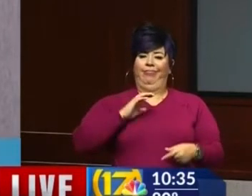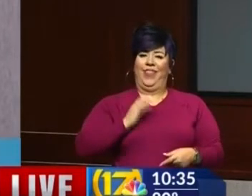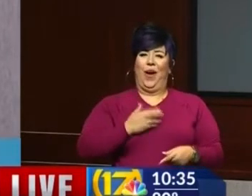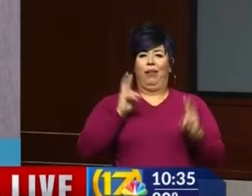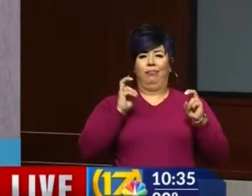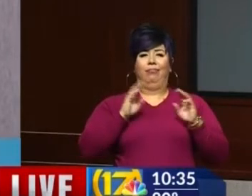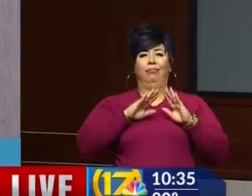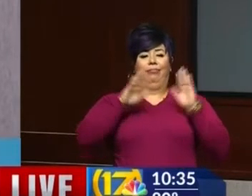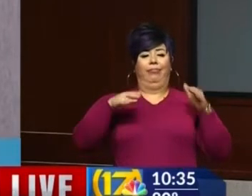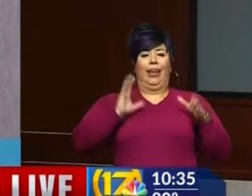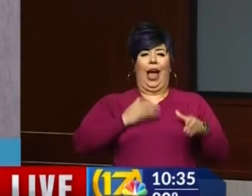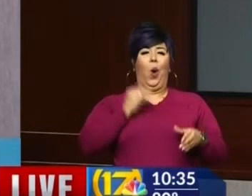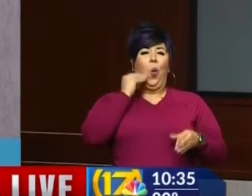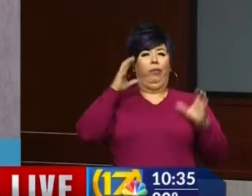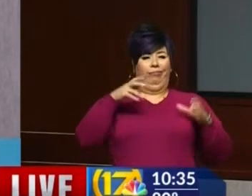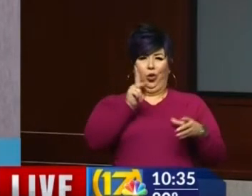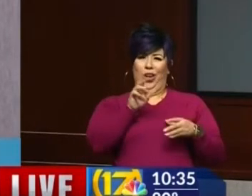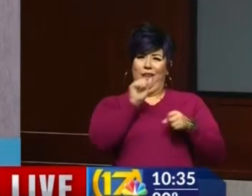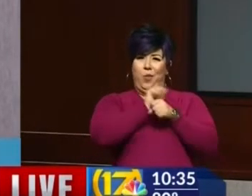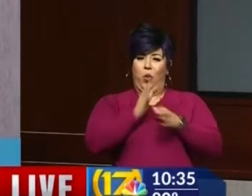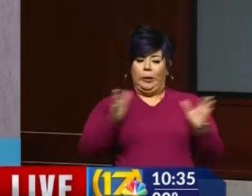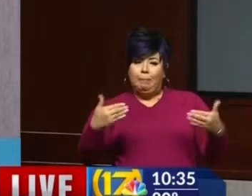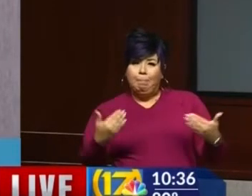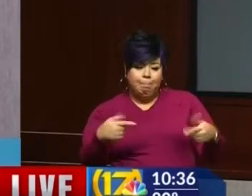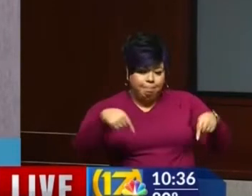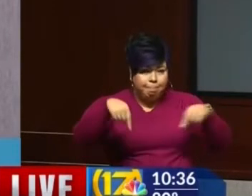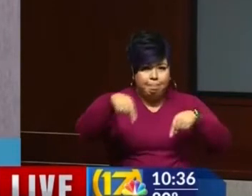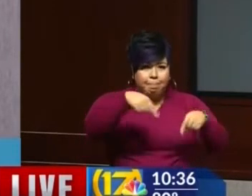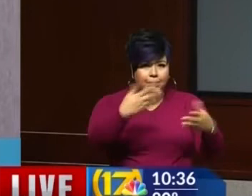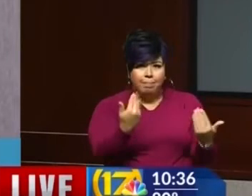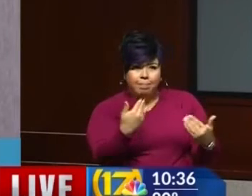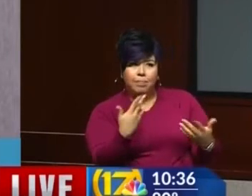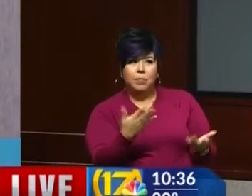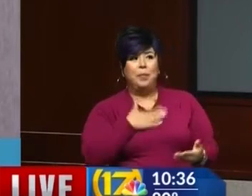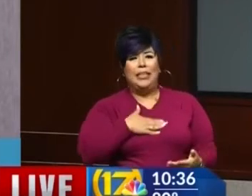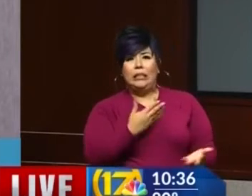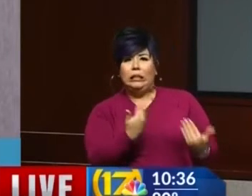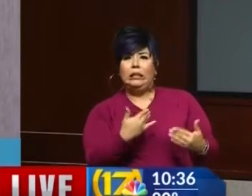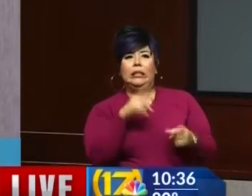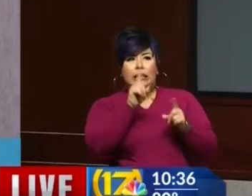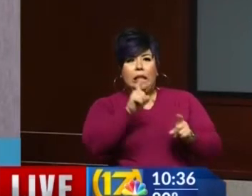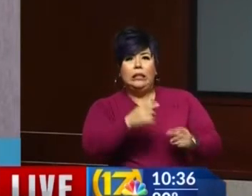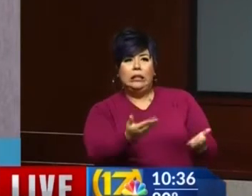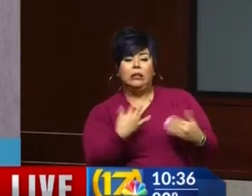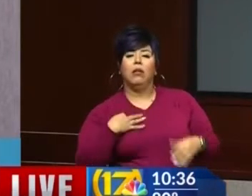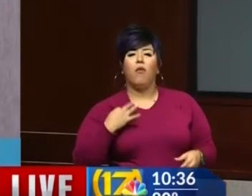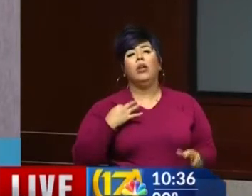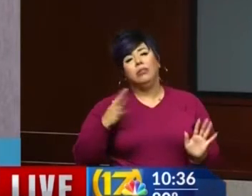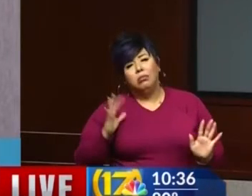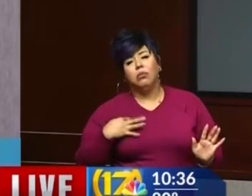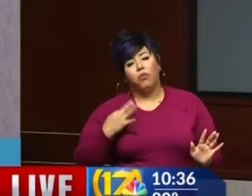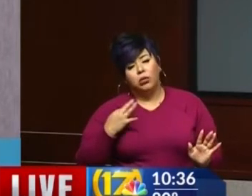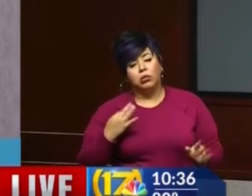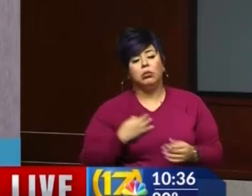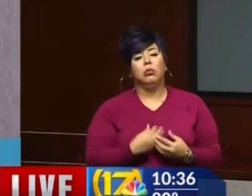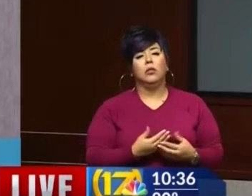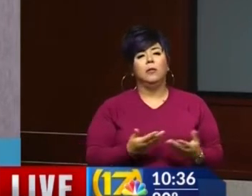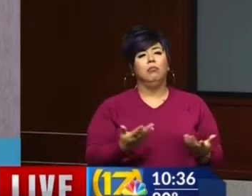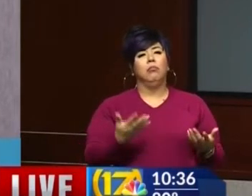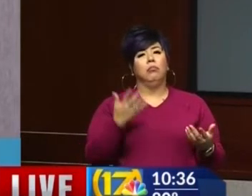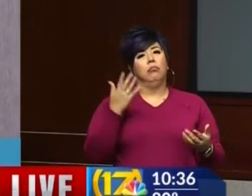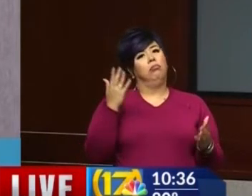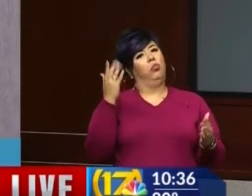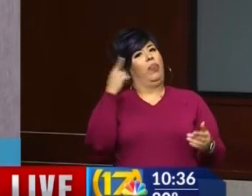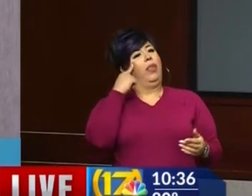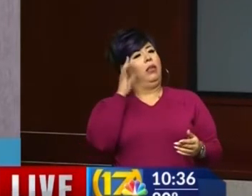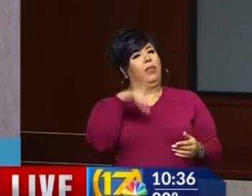and are encouraging as many of our employees voluntarily to go and get tested.